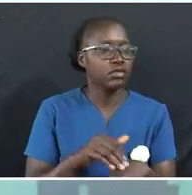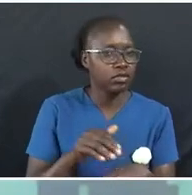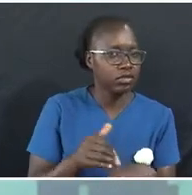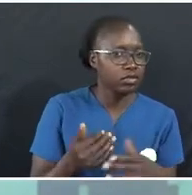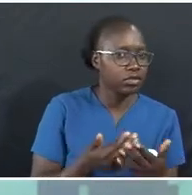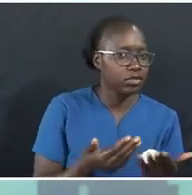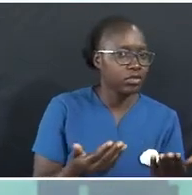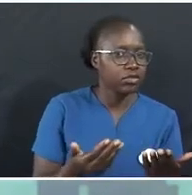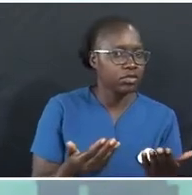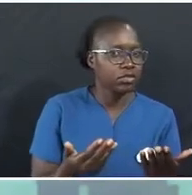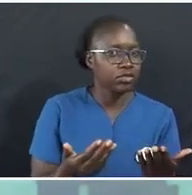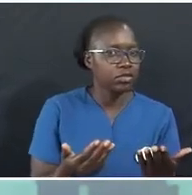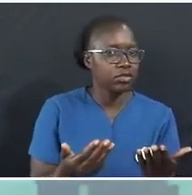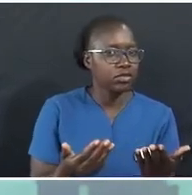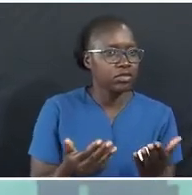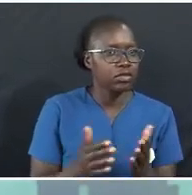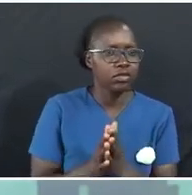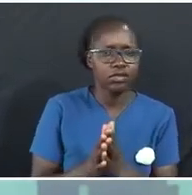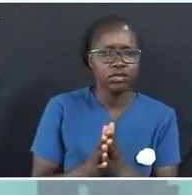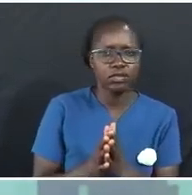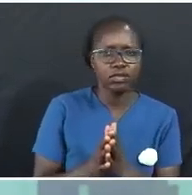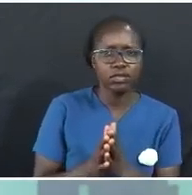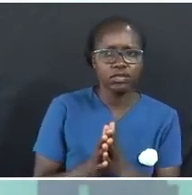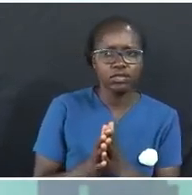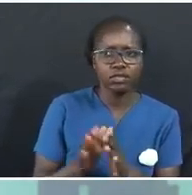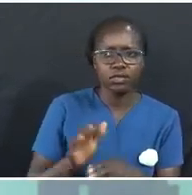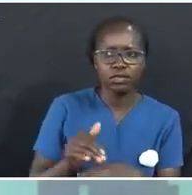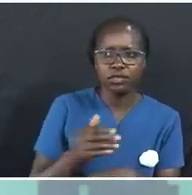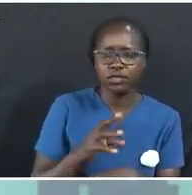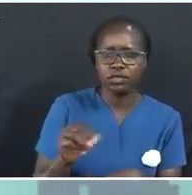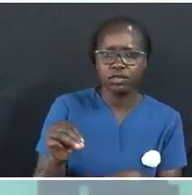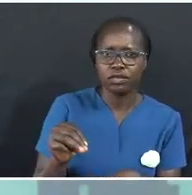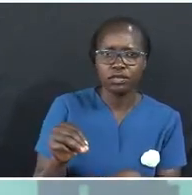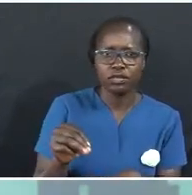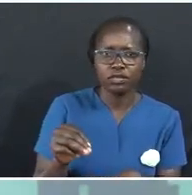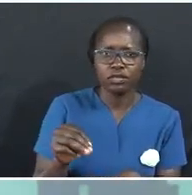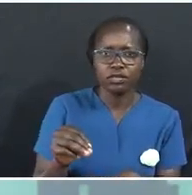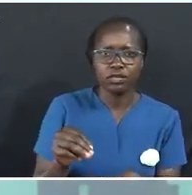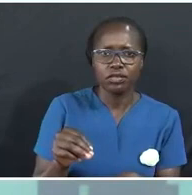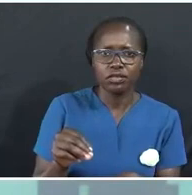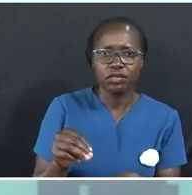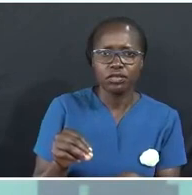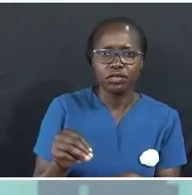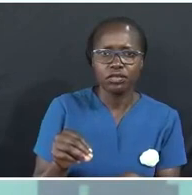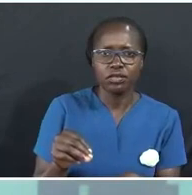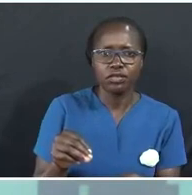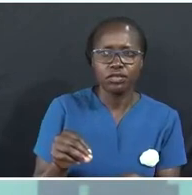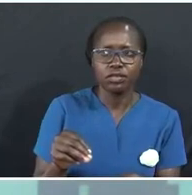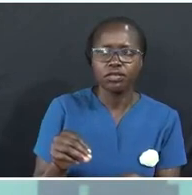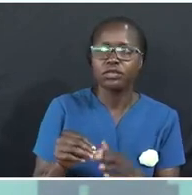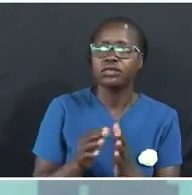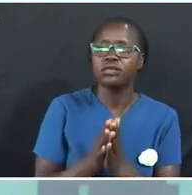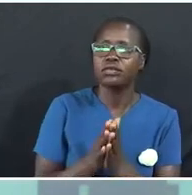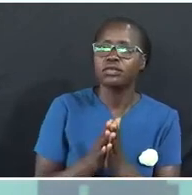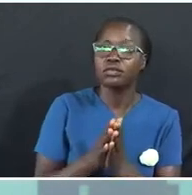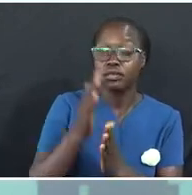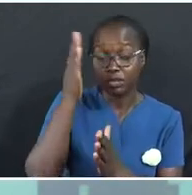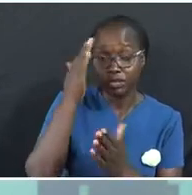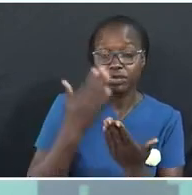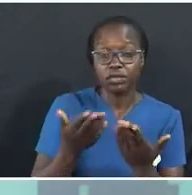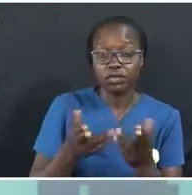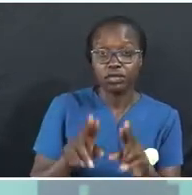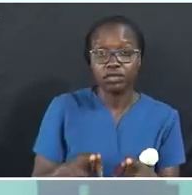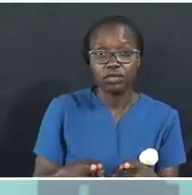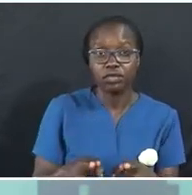these people whom you call mamas and babas, they were told even greater things than you are sometimes. And those things made them to be